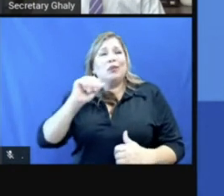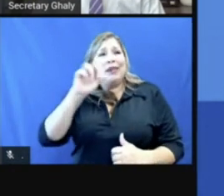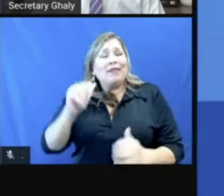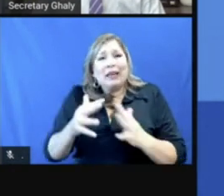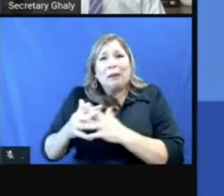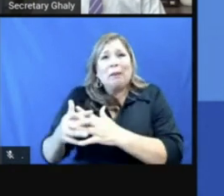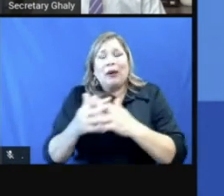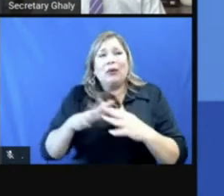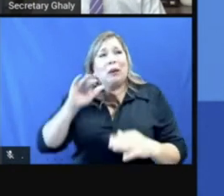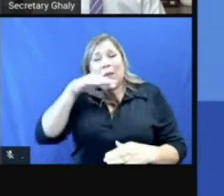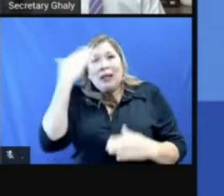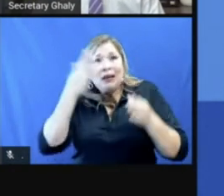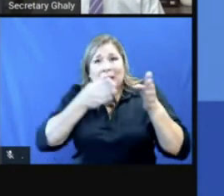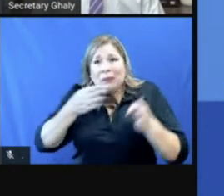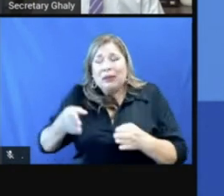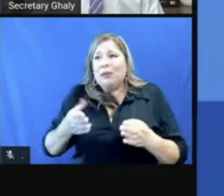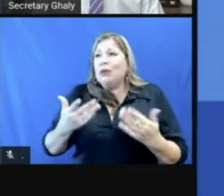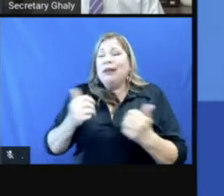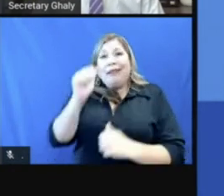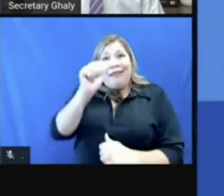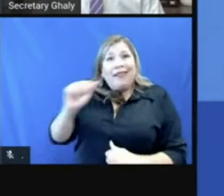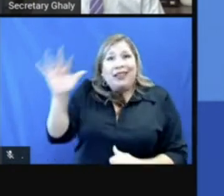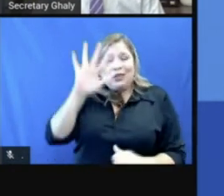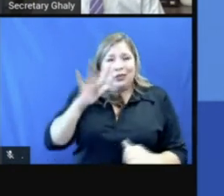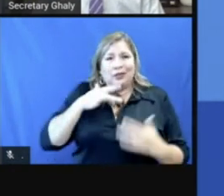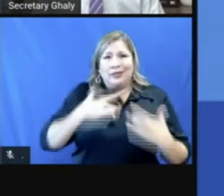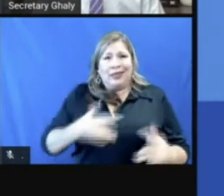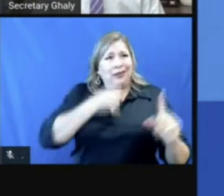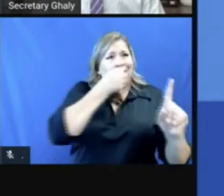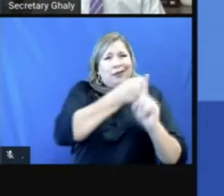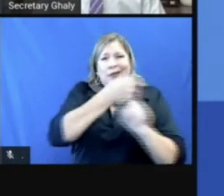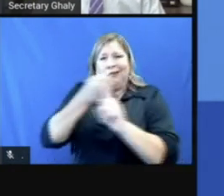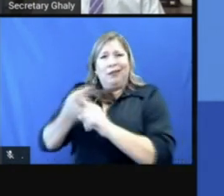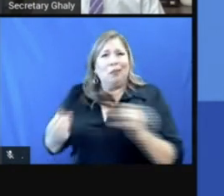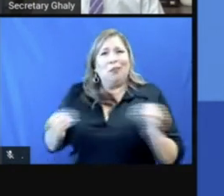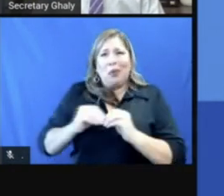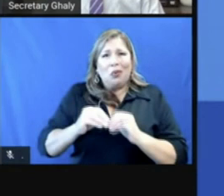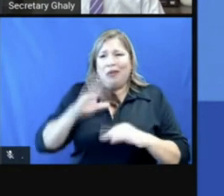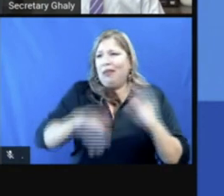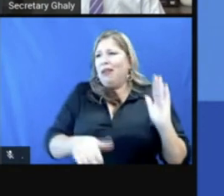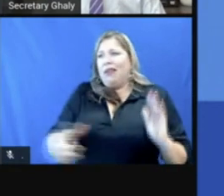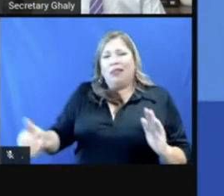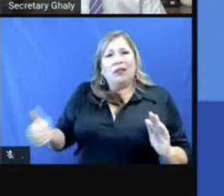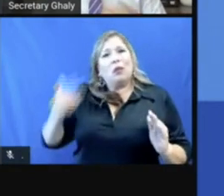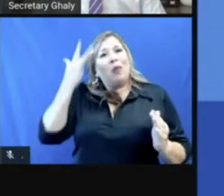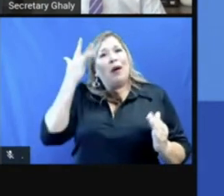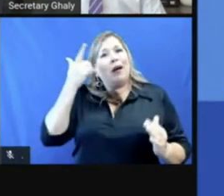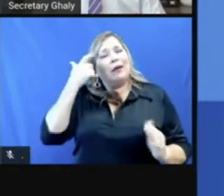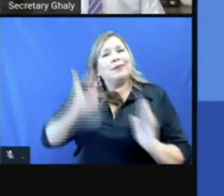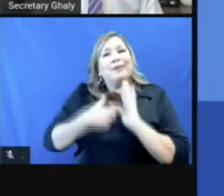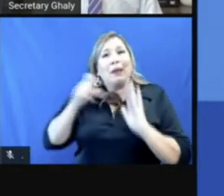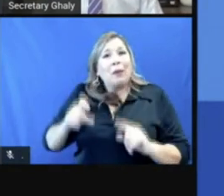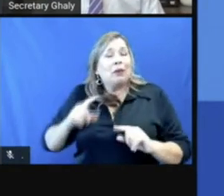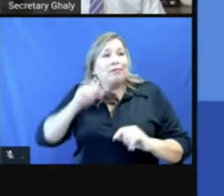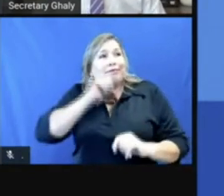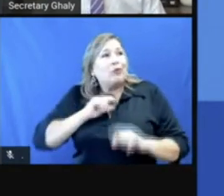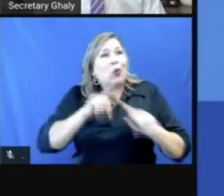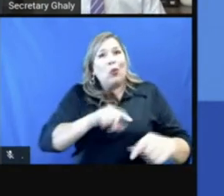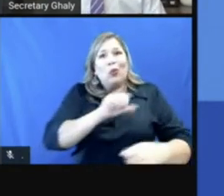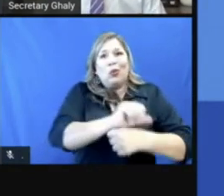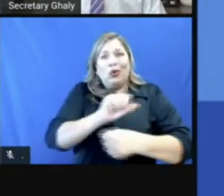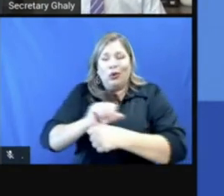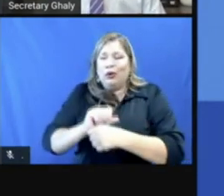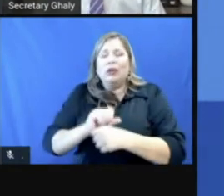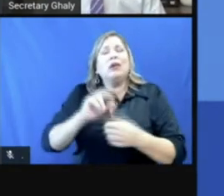neighbors infected because of some of those conditions of work and other situations. And we want to make sure we do all